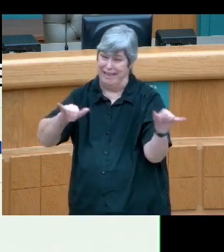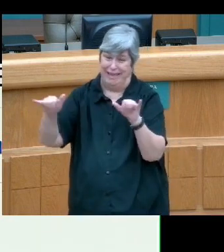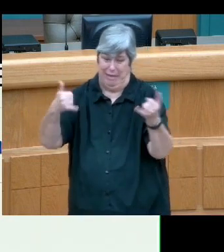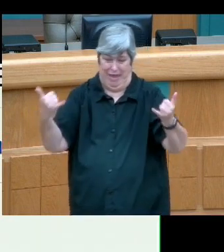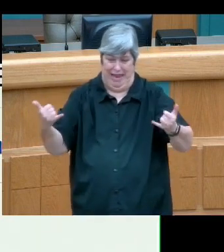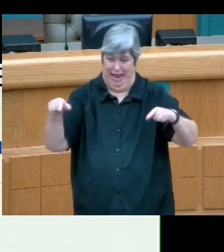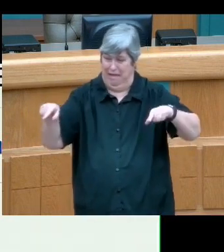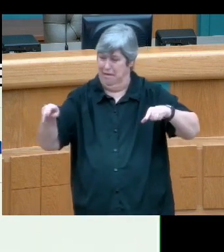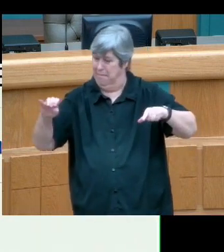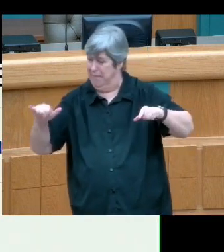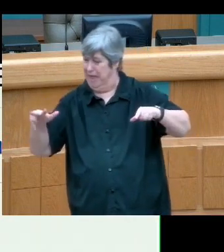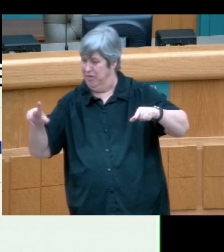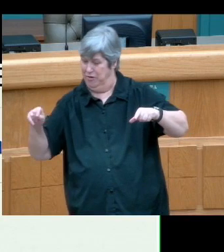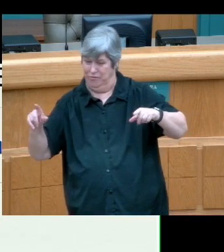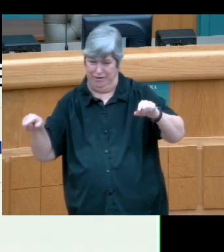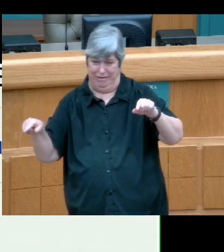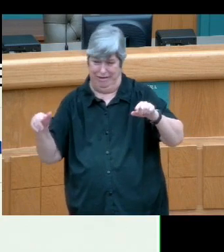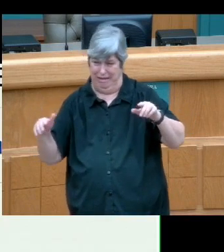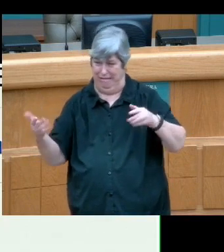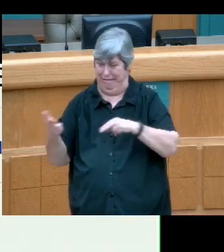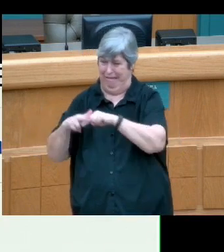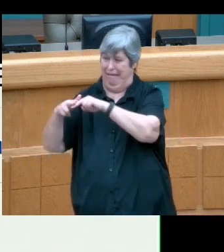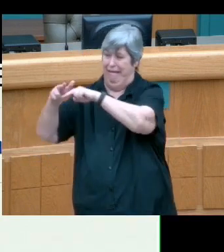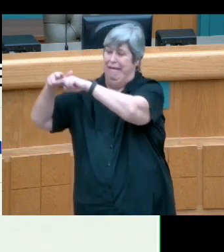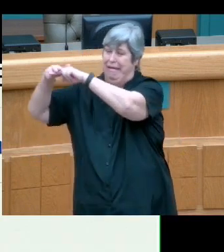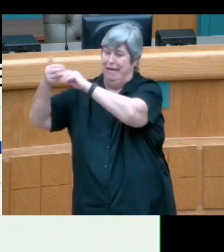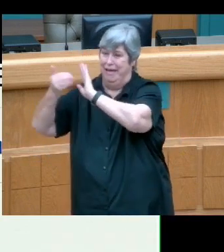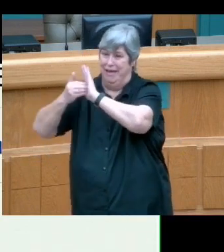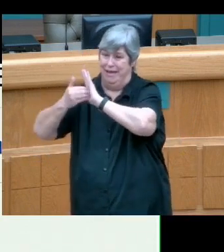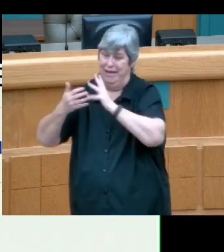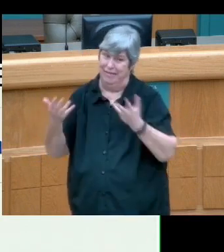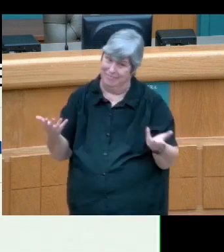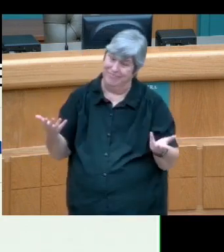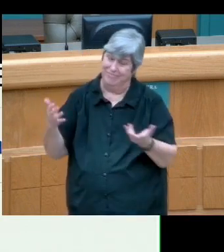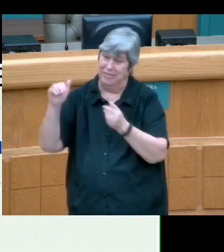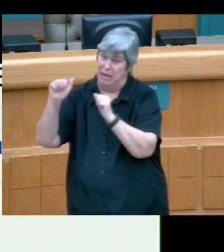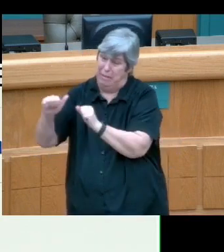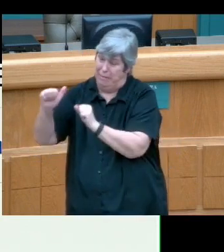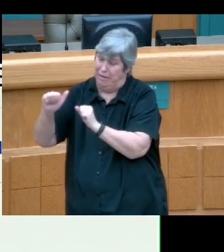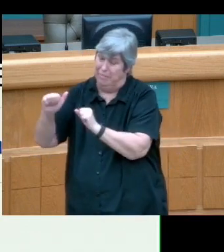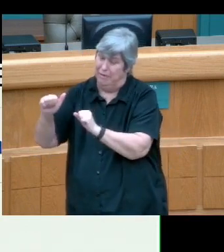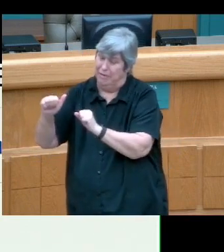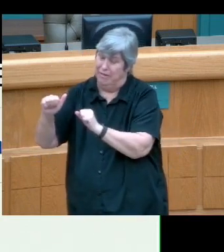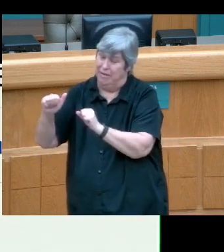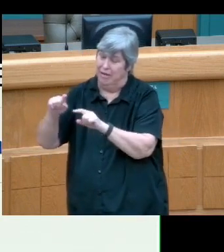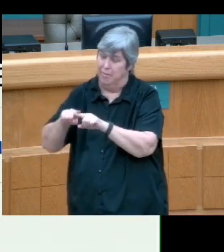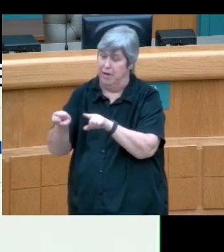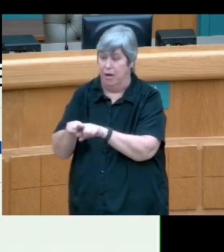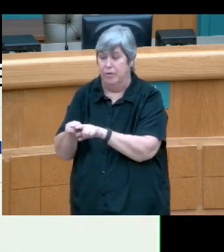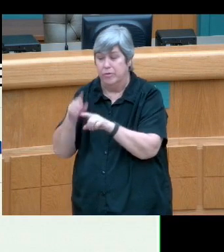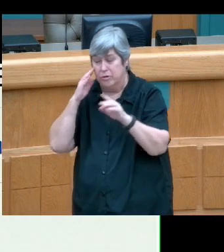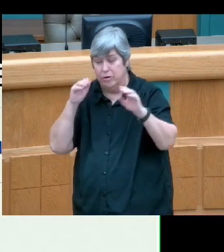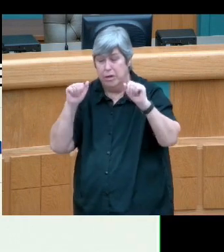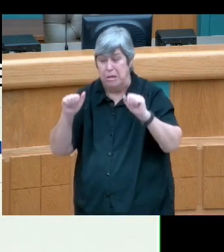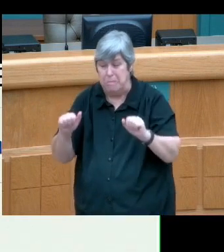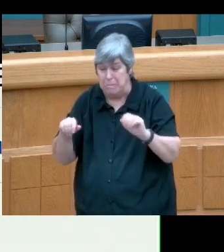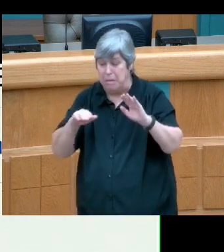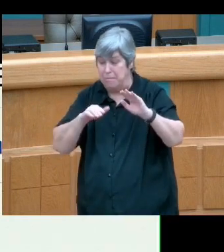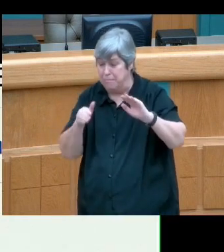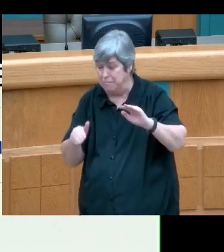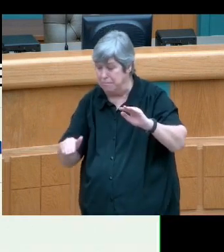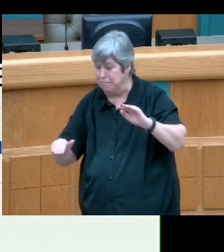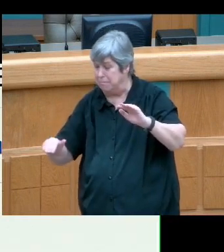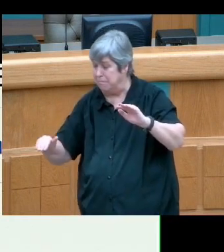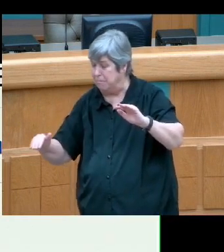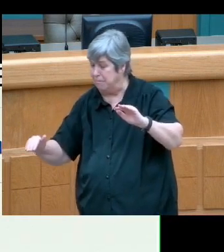by May 31st, that within the uncertainty of the model, that's a possibility. You can also see at the bottom of the ribbon, we